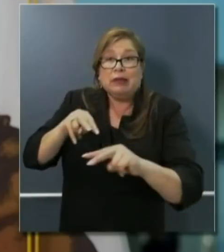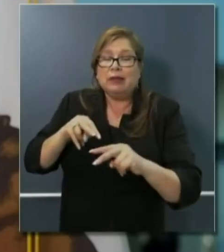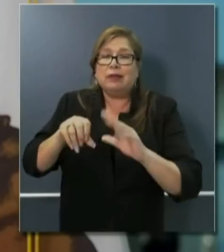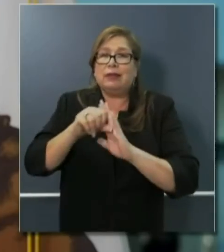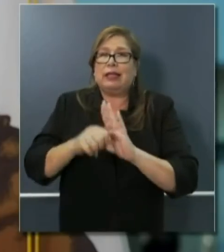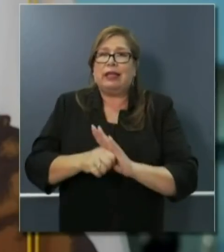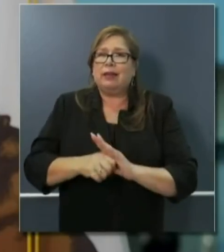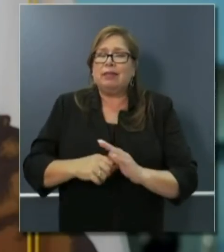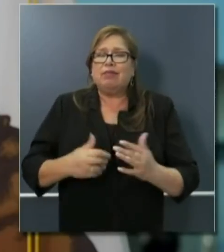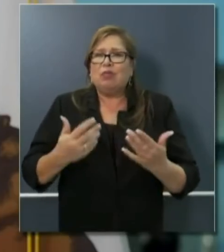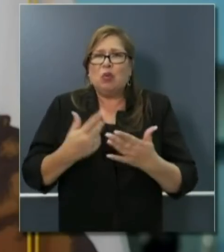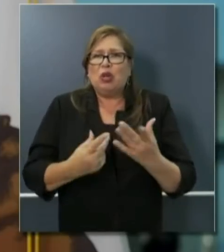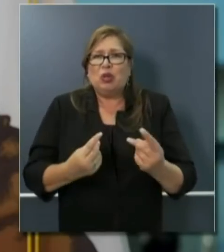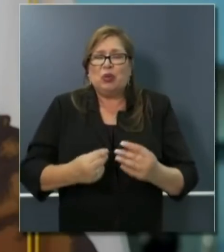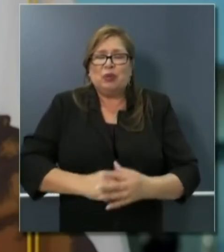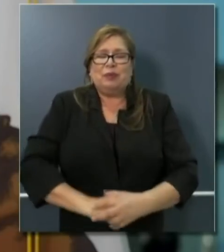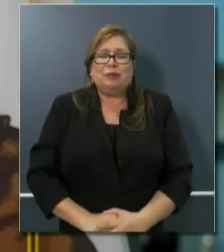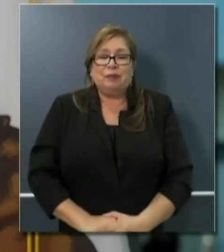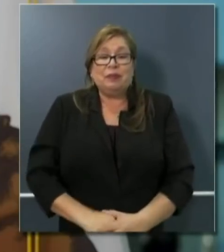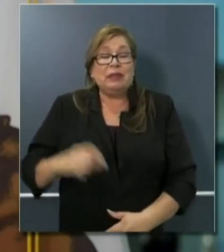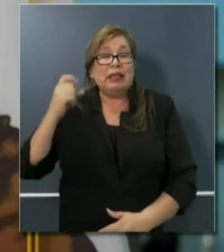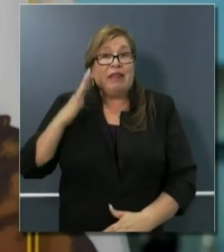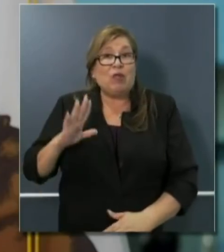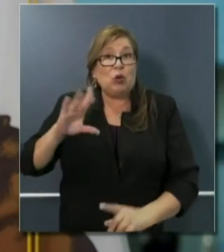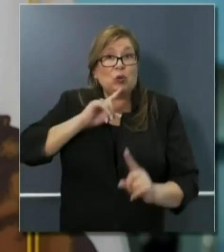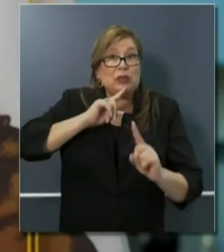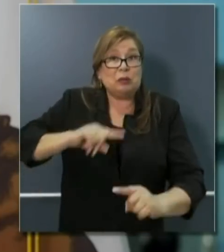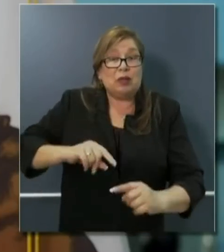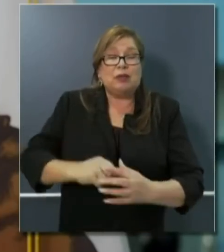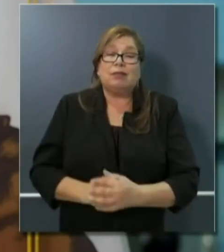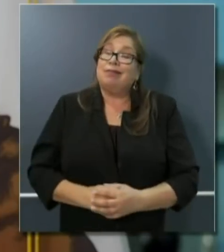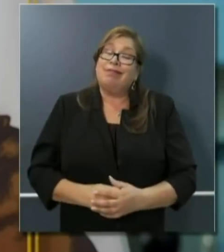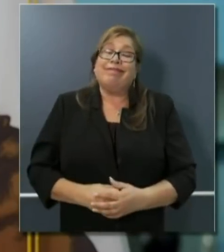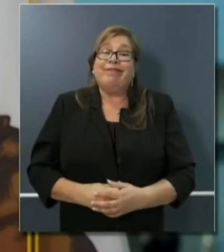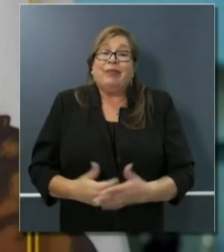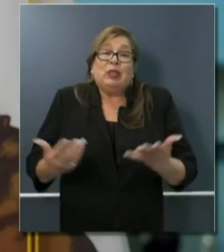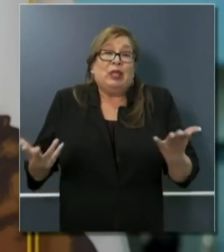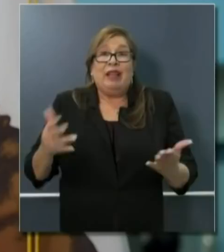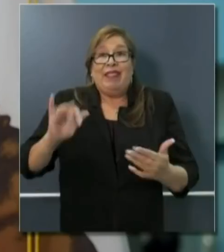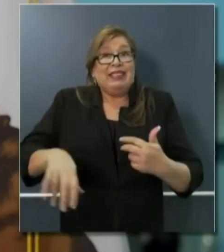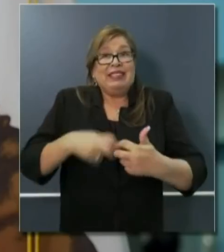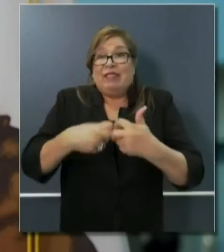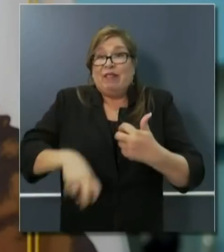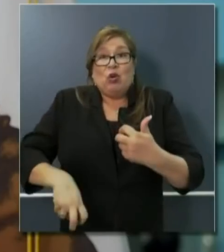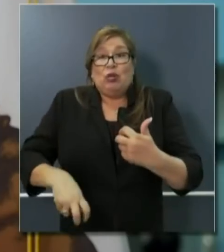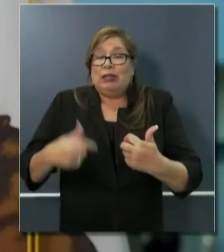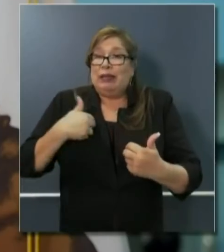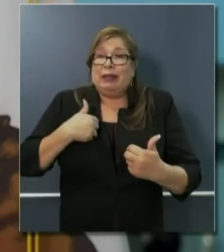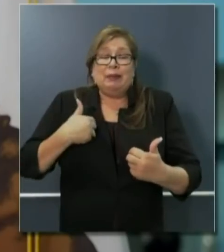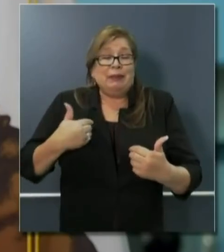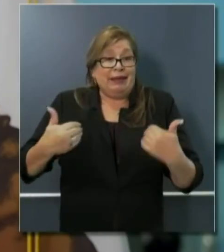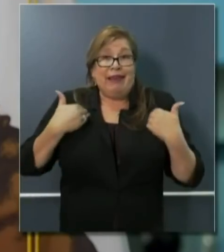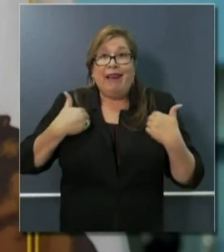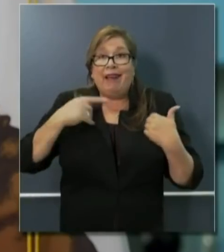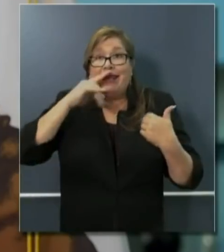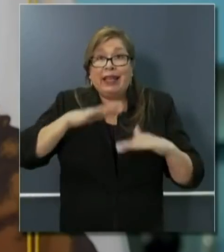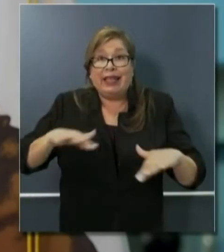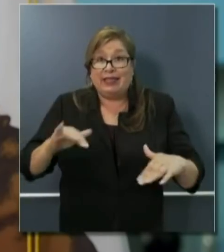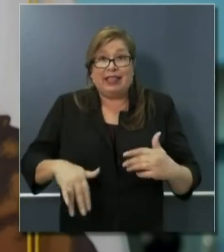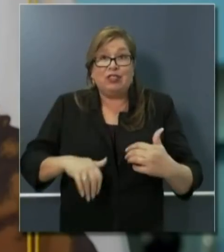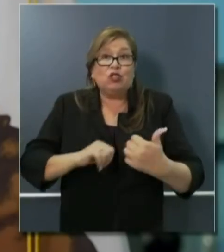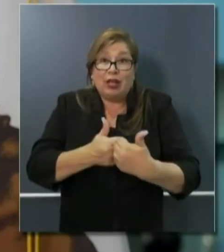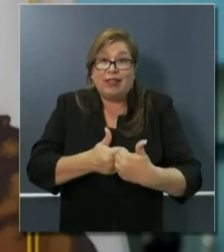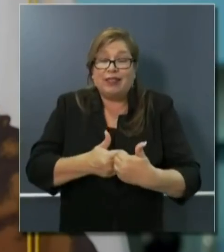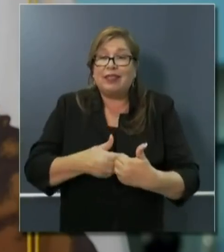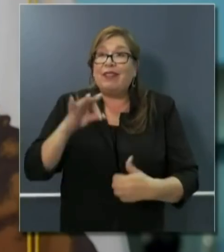personal question, particularly for parents out there. And that is difficult. And look, I have young kids. It's difficult. I can imagine having teenagers, maybe even